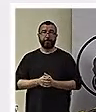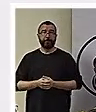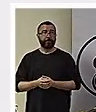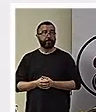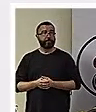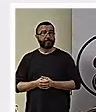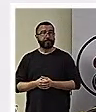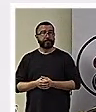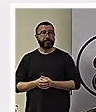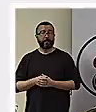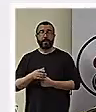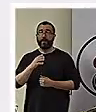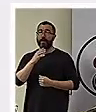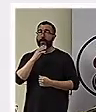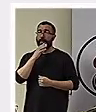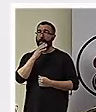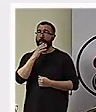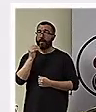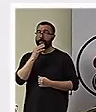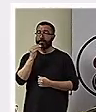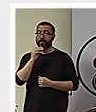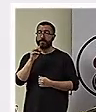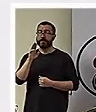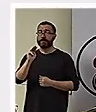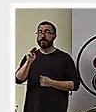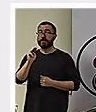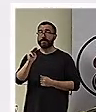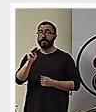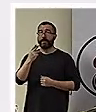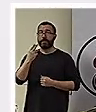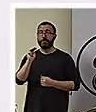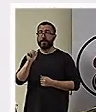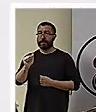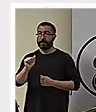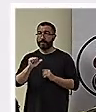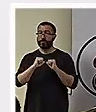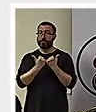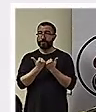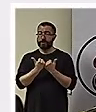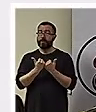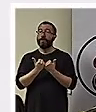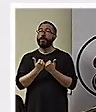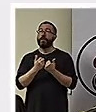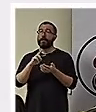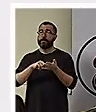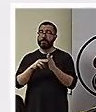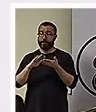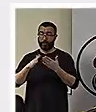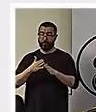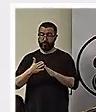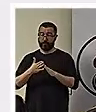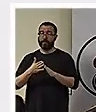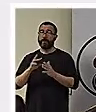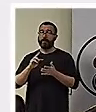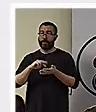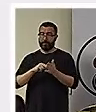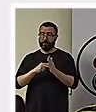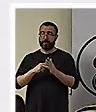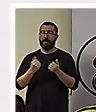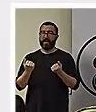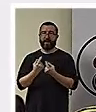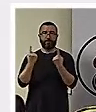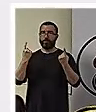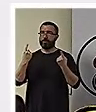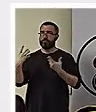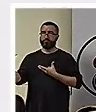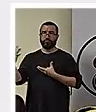At the Halifax Malayali Association, we believe that true community building means ensuring that everyone has a